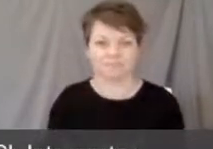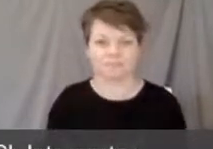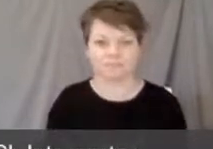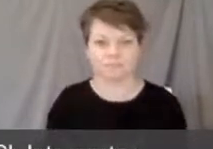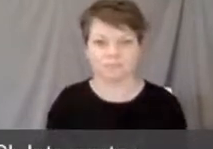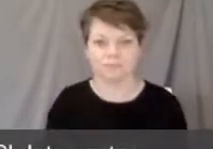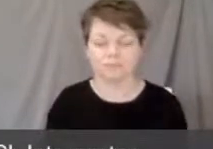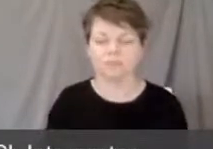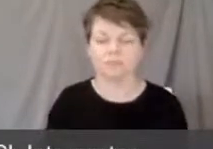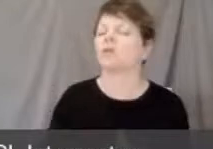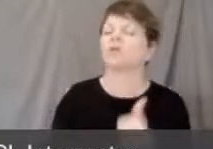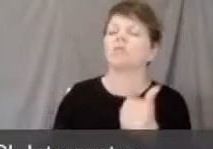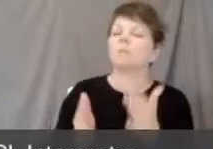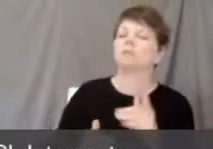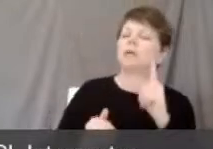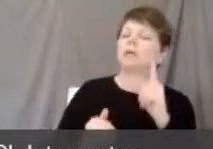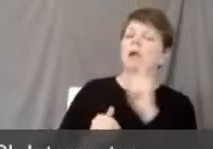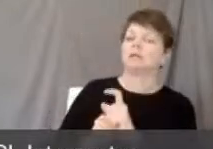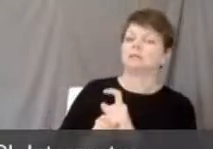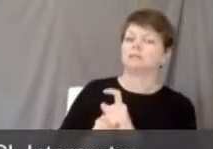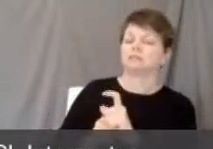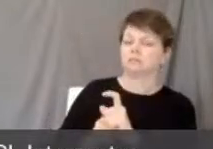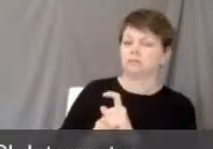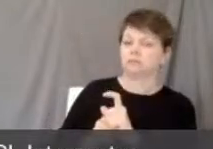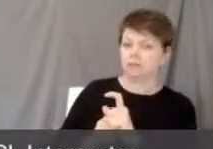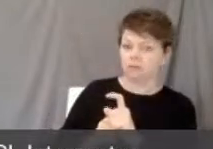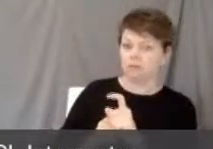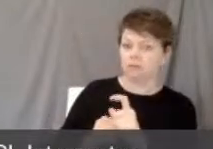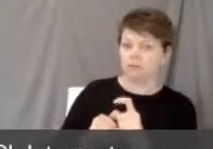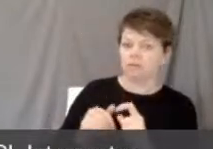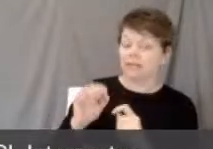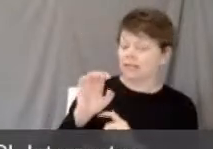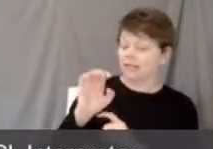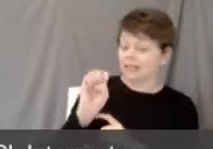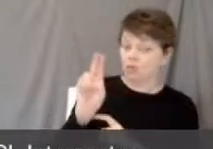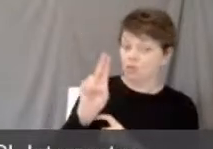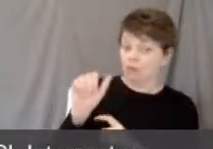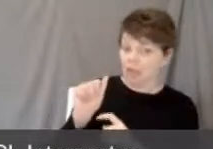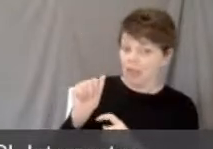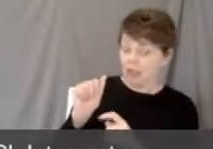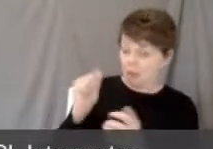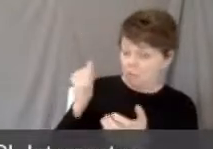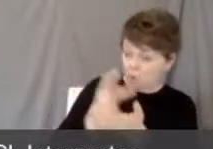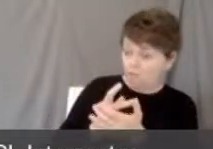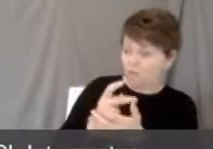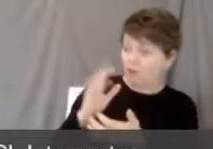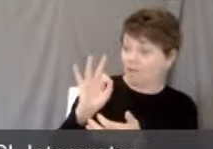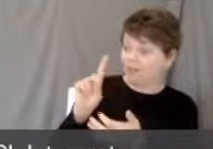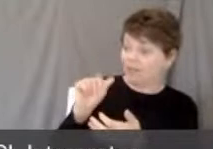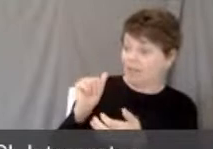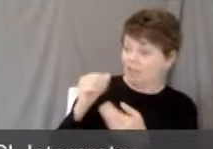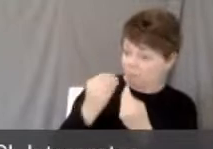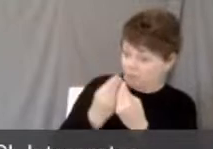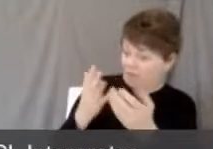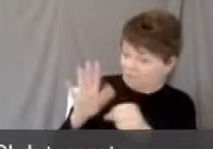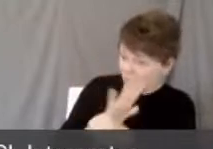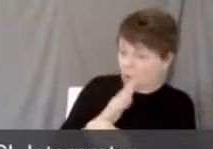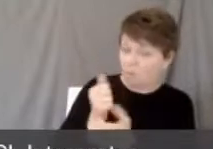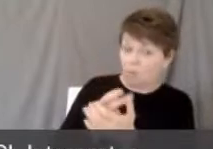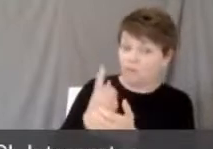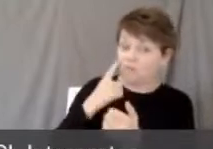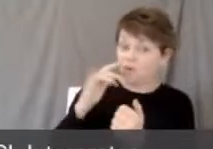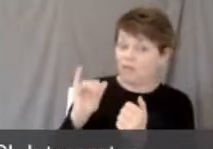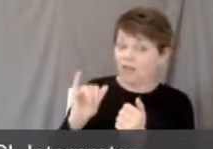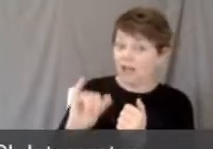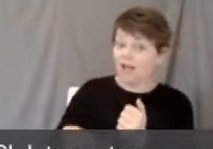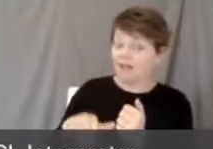So does the Pfizer biotech vaccine have the EUA or full approval from the FDA? So this is a great